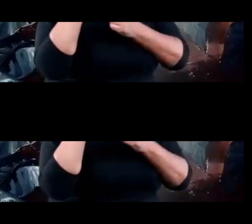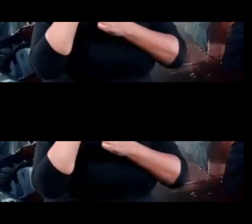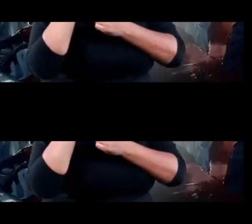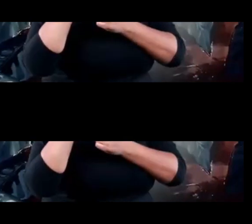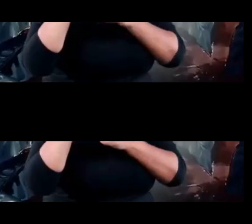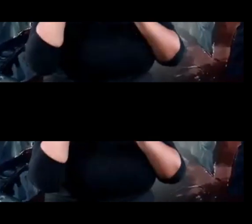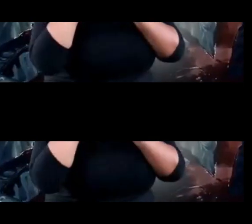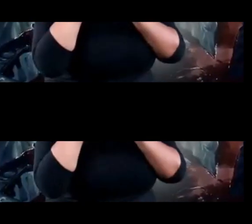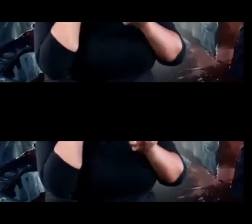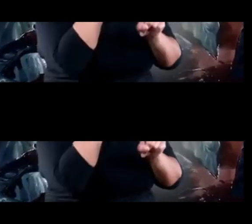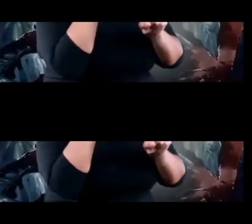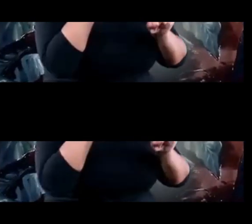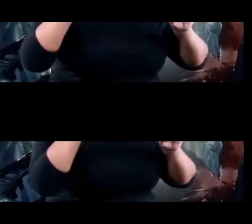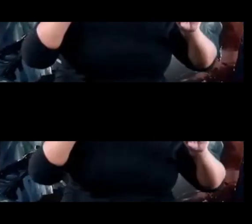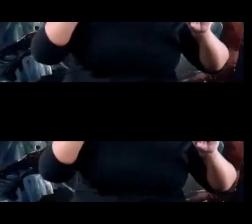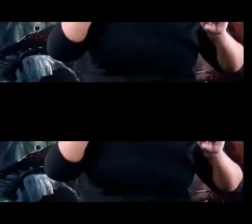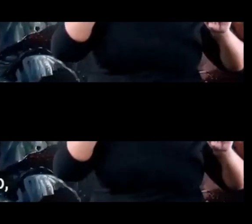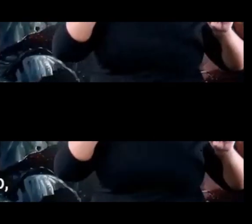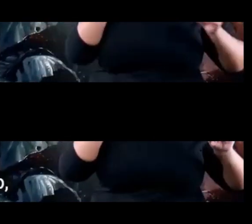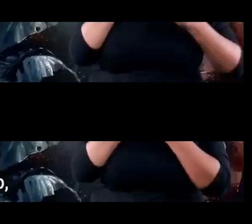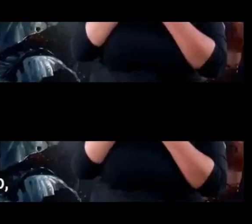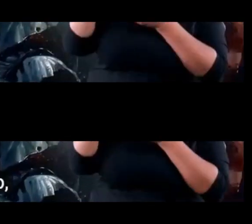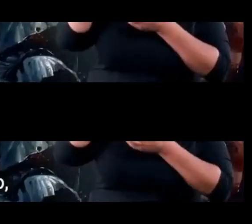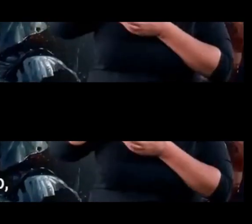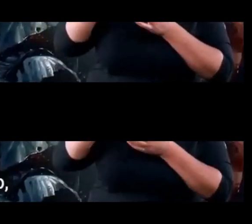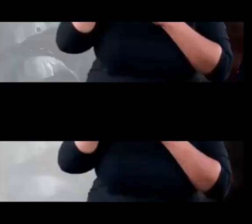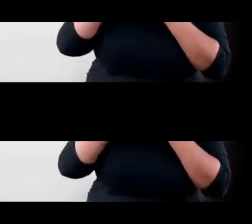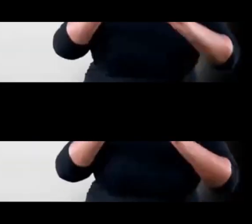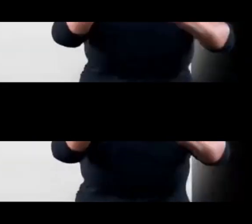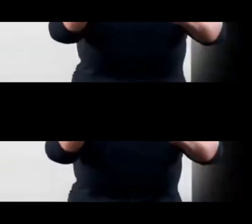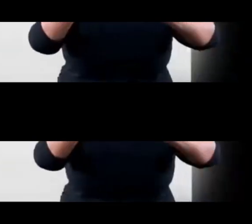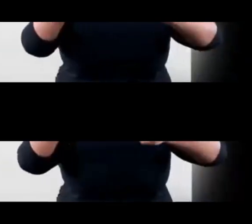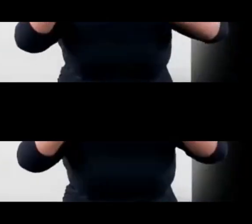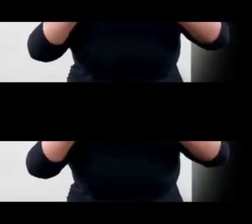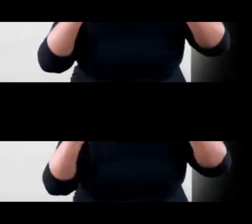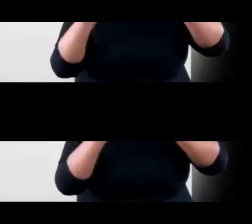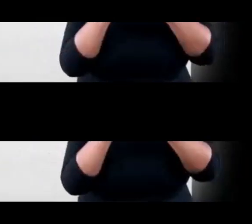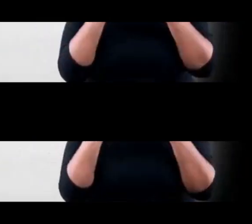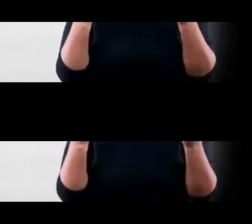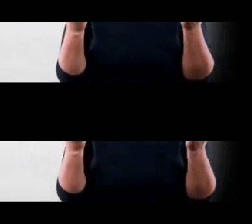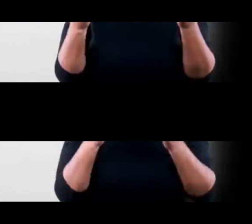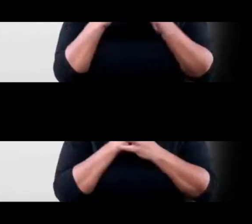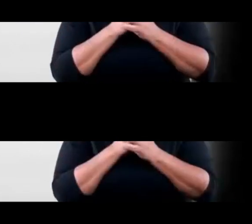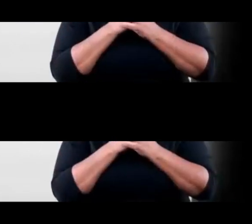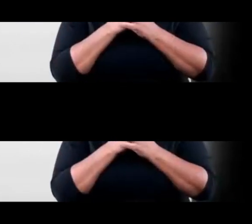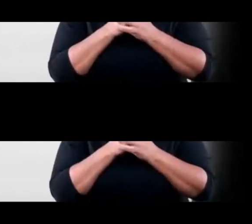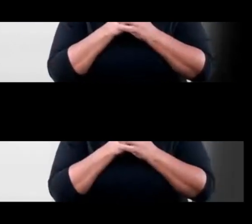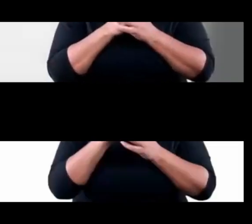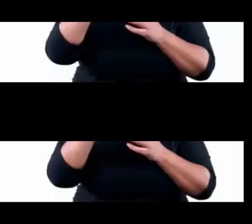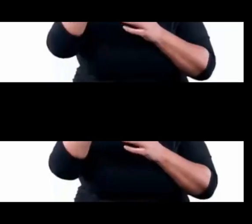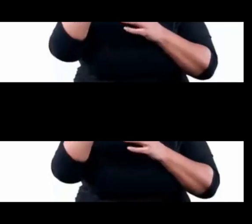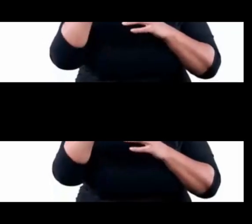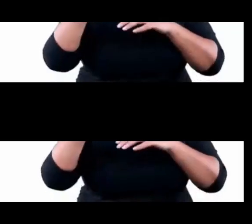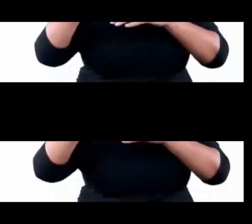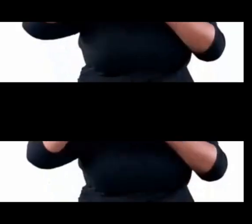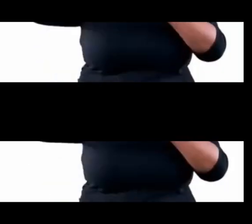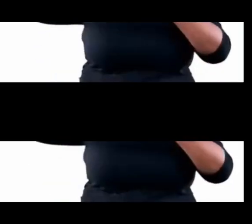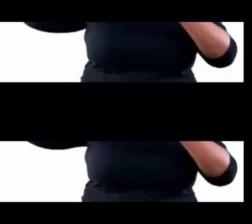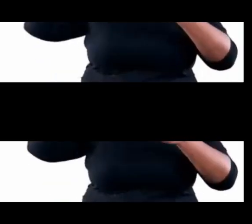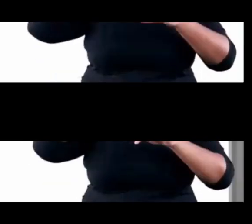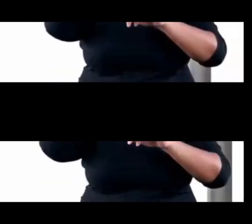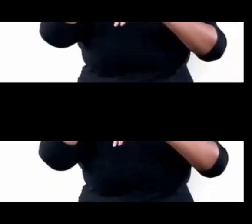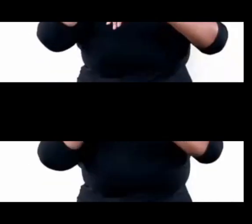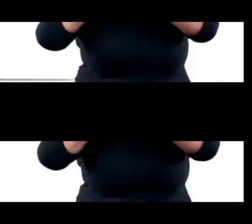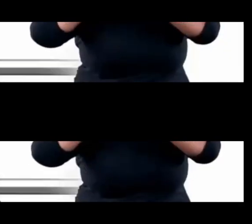plus the colonists could have bought it for a low price. However, there was a problem. Earlier, the